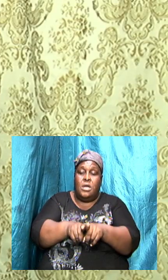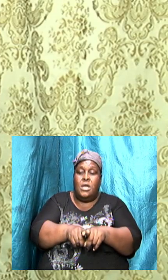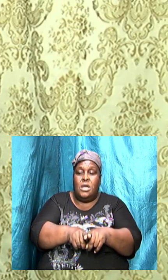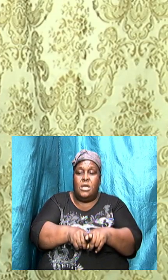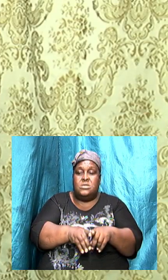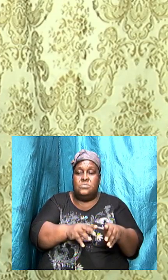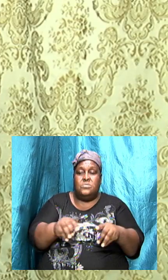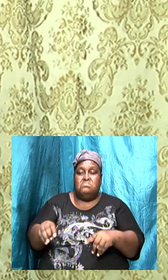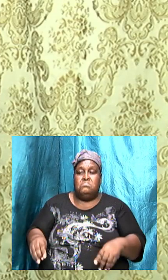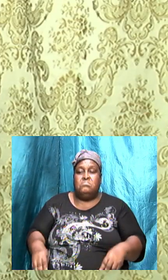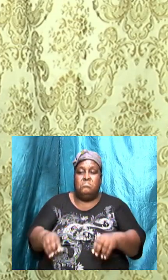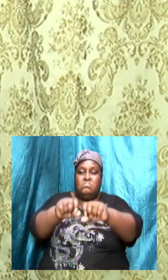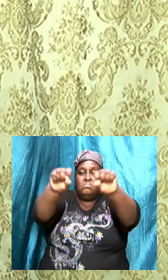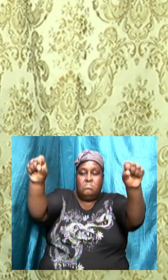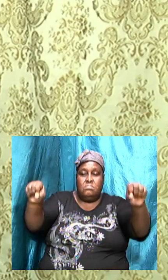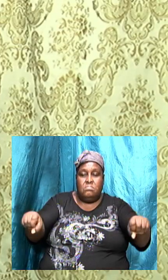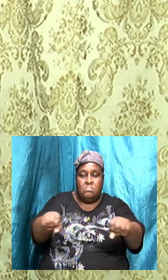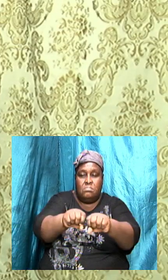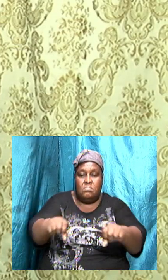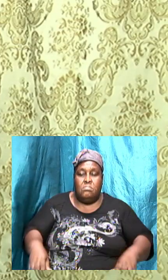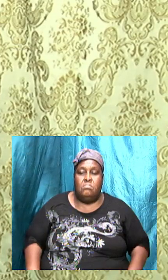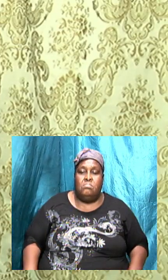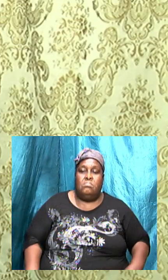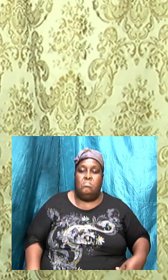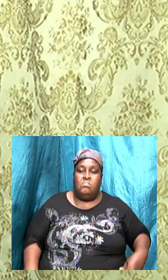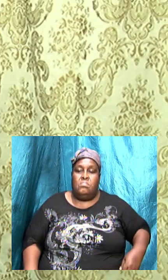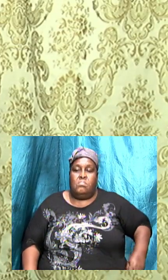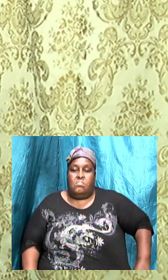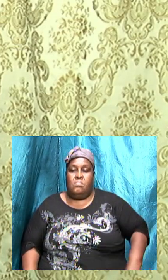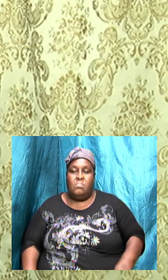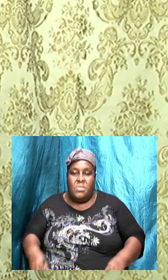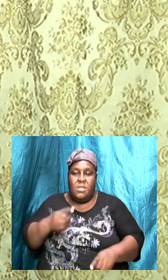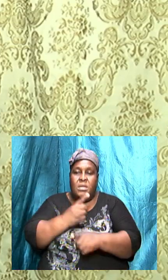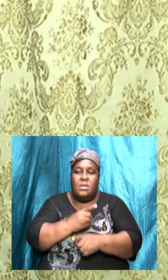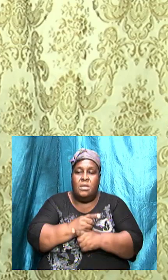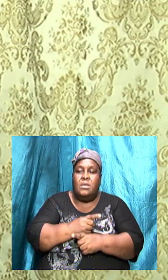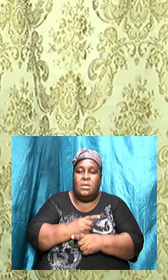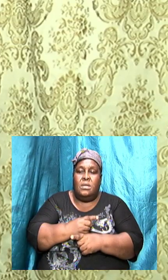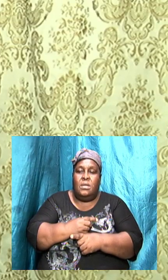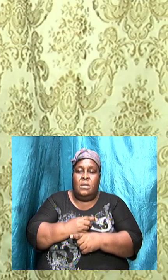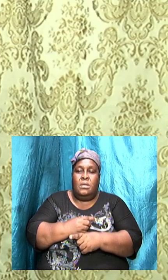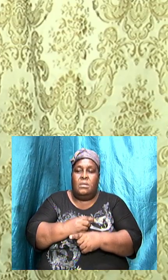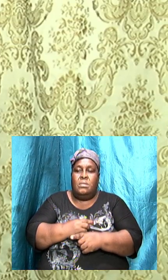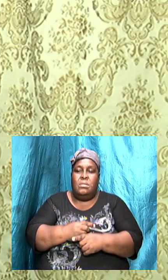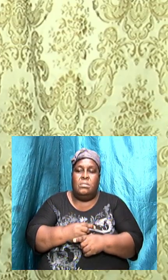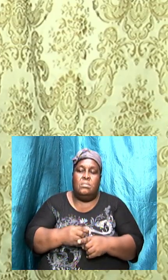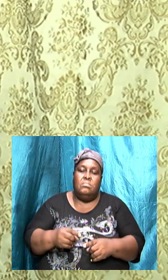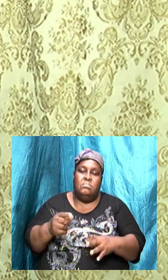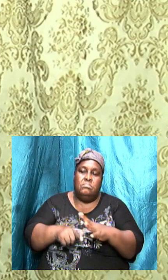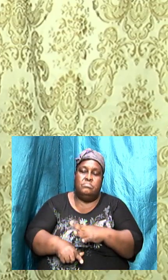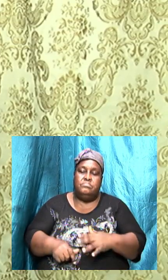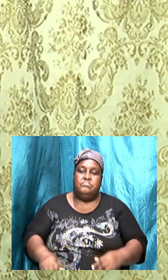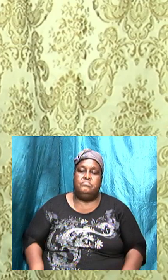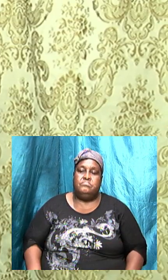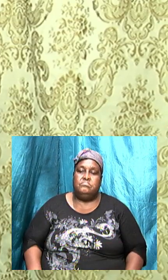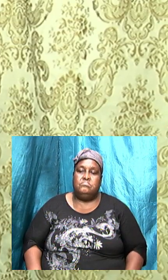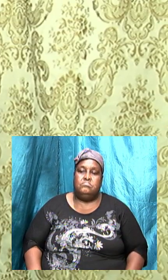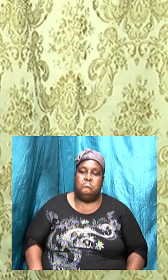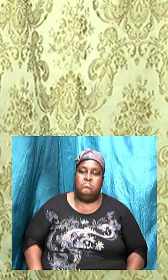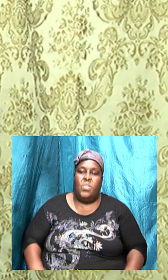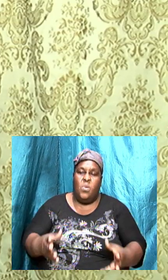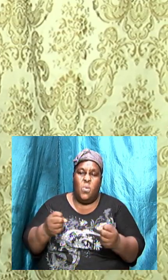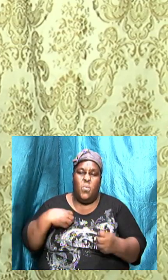and I'm going to wrap up now because I recognize that the time is drawing. down. As we move to the next slide,